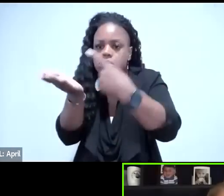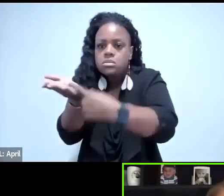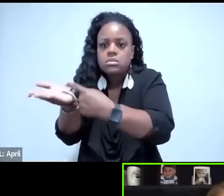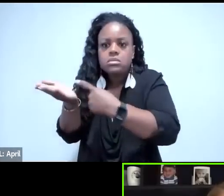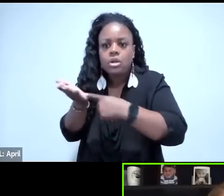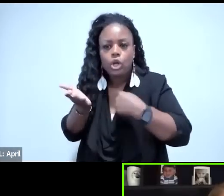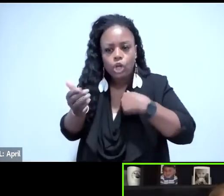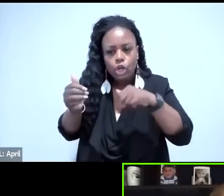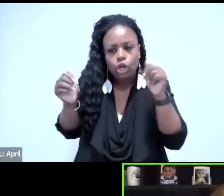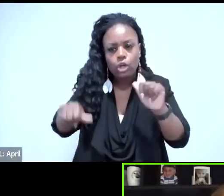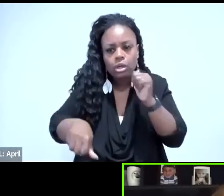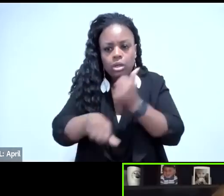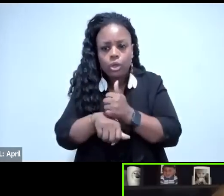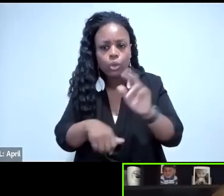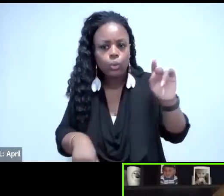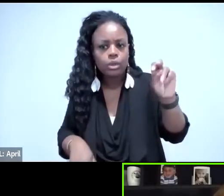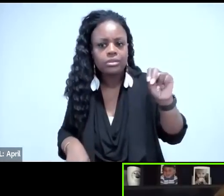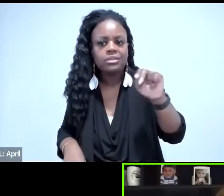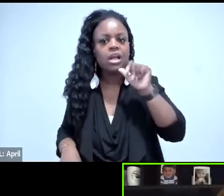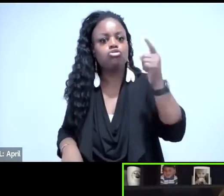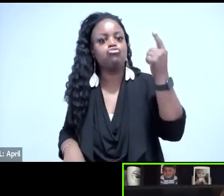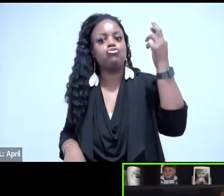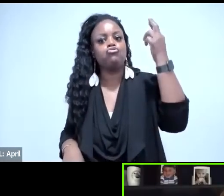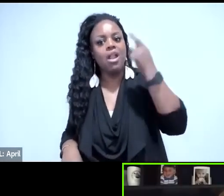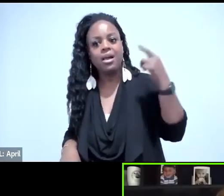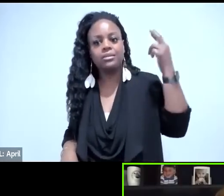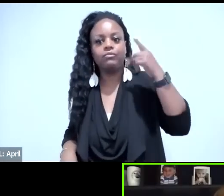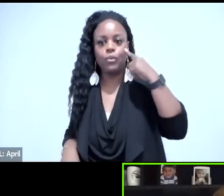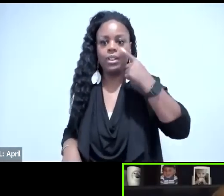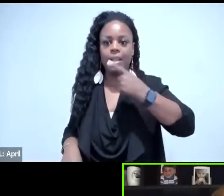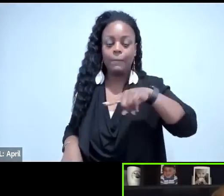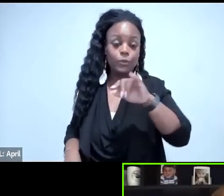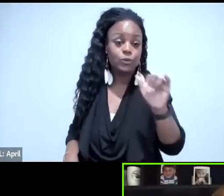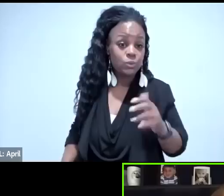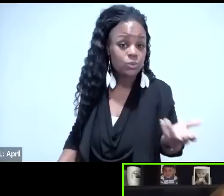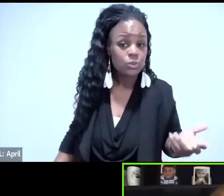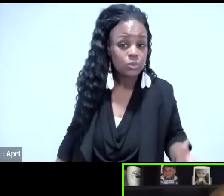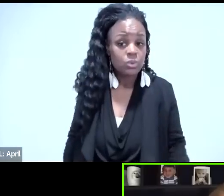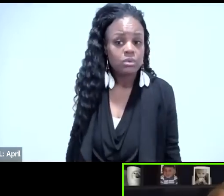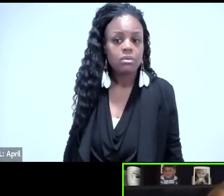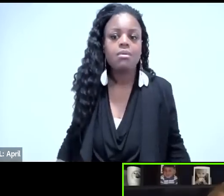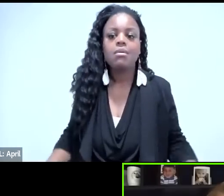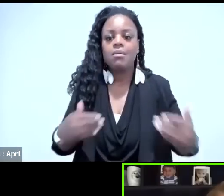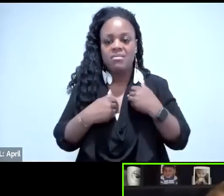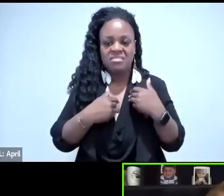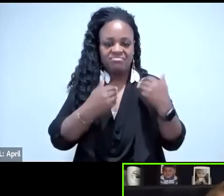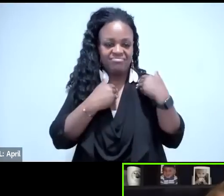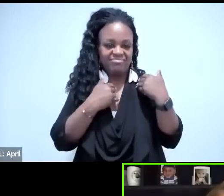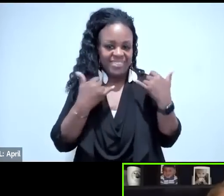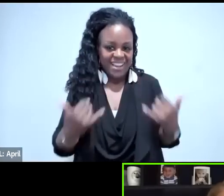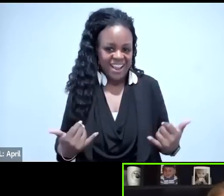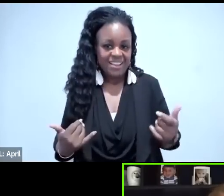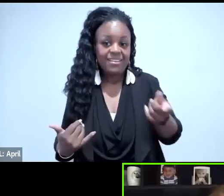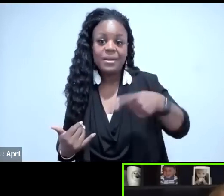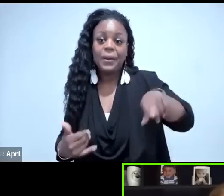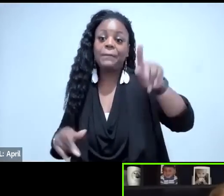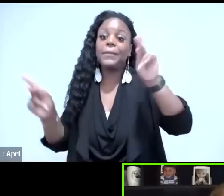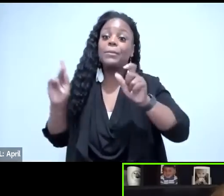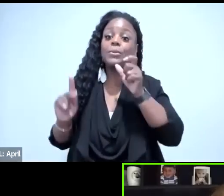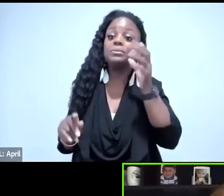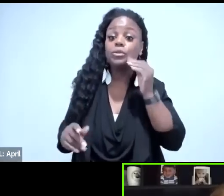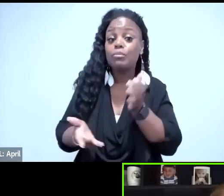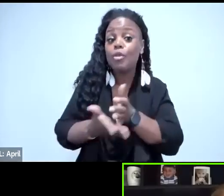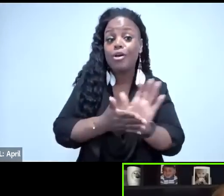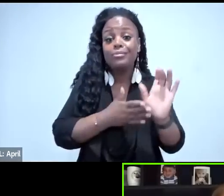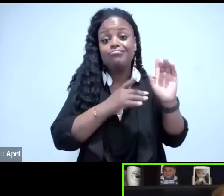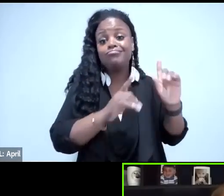an incredible responsibility that we have as people who have been traditionally marginalized to stand up, to lead in our unions, and to show in